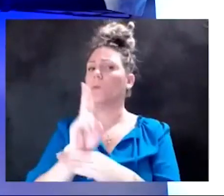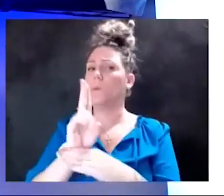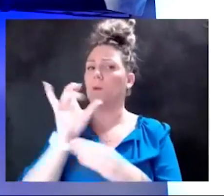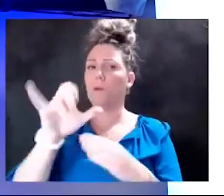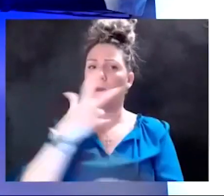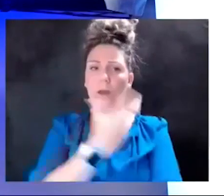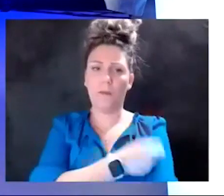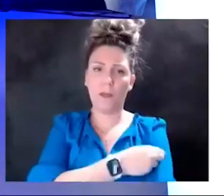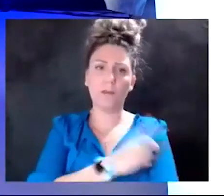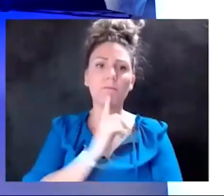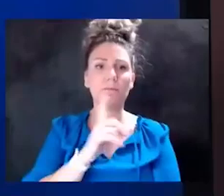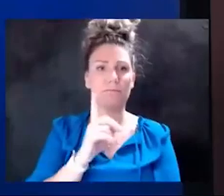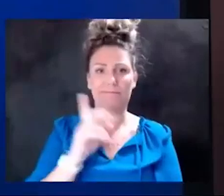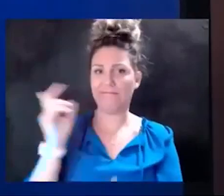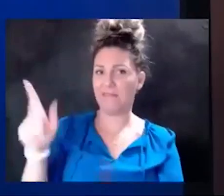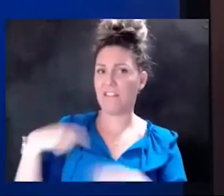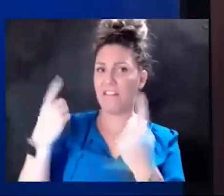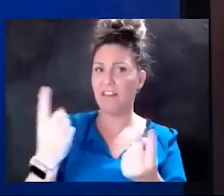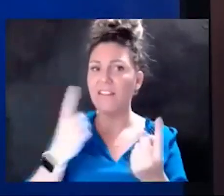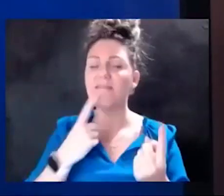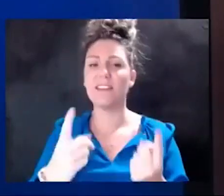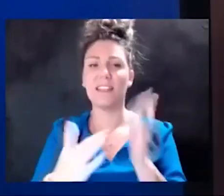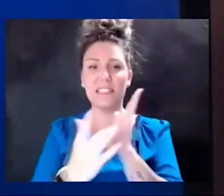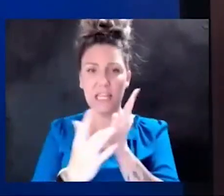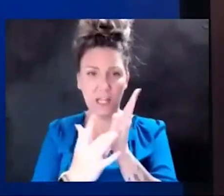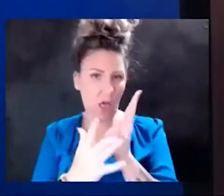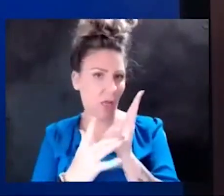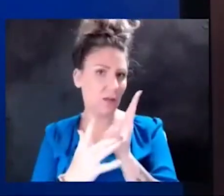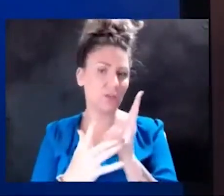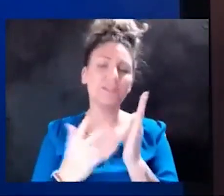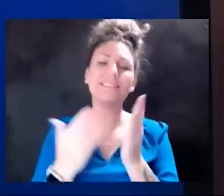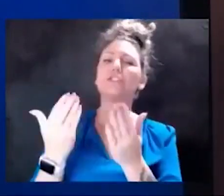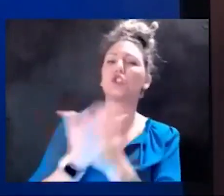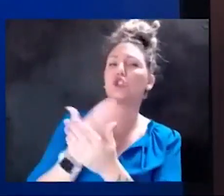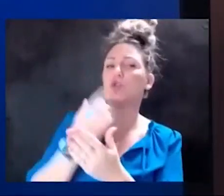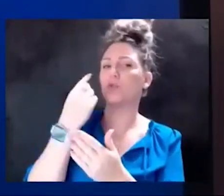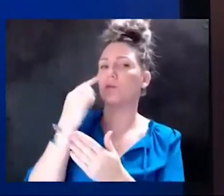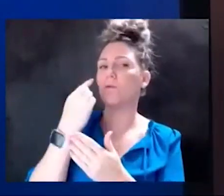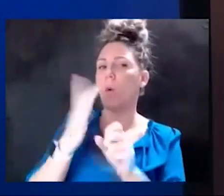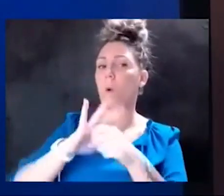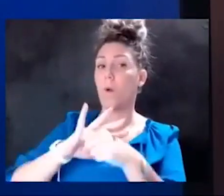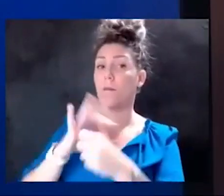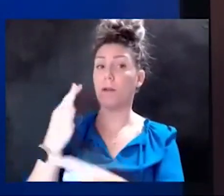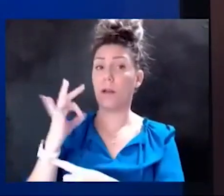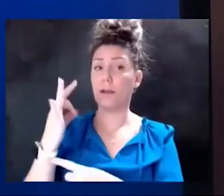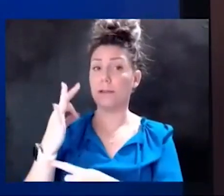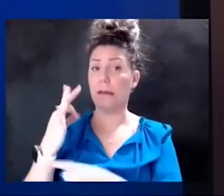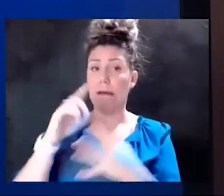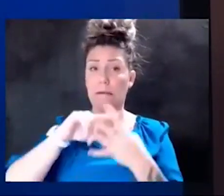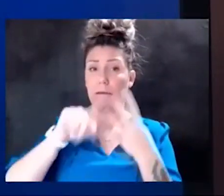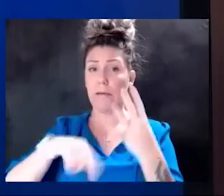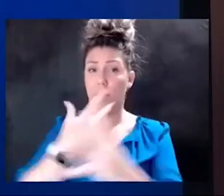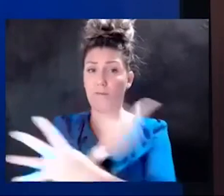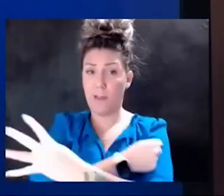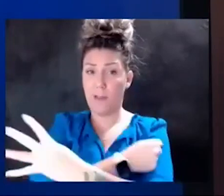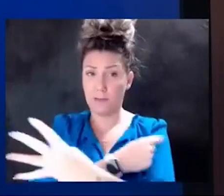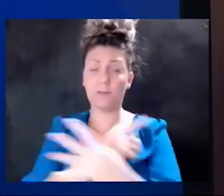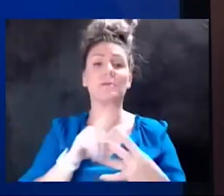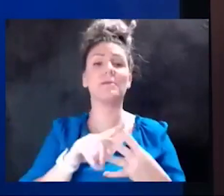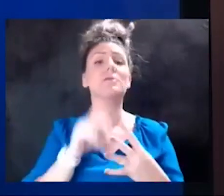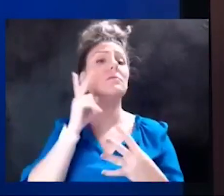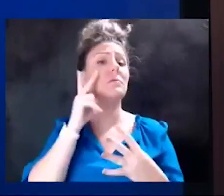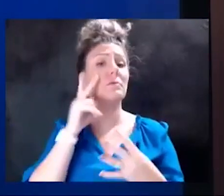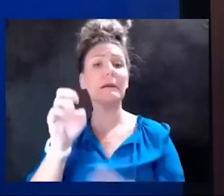it's been around for a little longer, at least the technology has. It's new to the COVID-19 lineup, and we'll see if it gets an EUA in the United States or